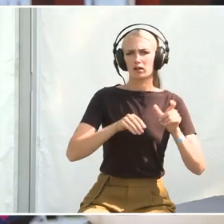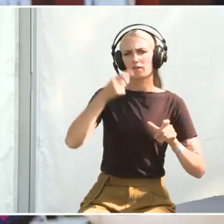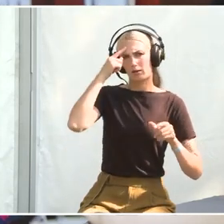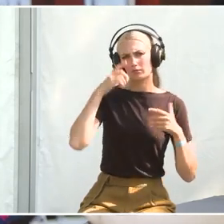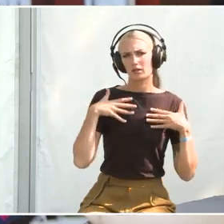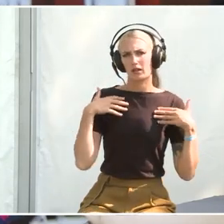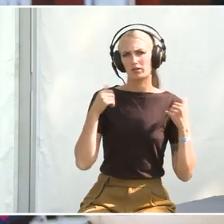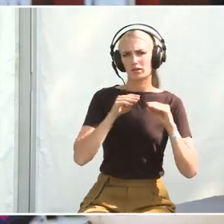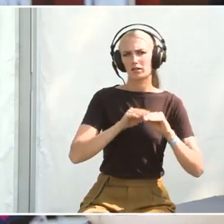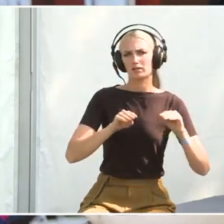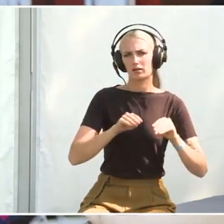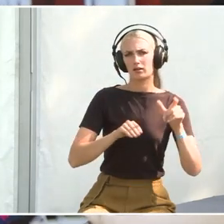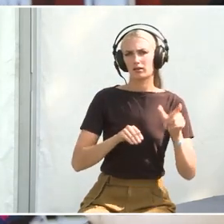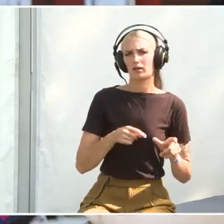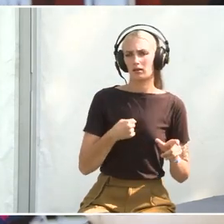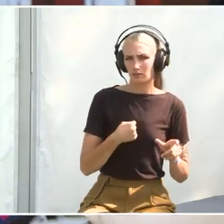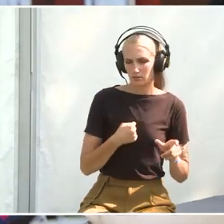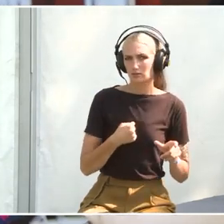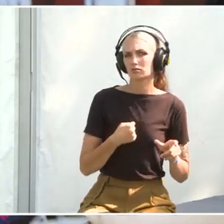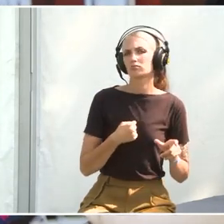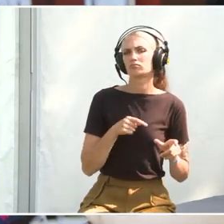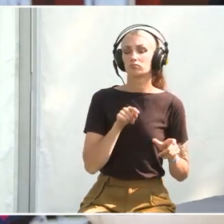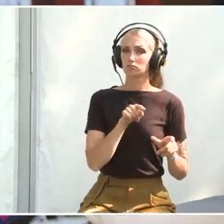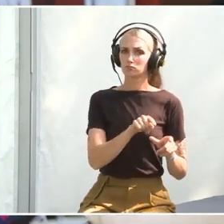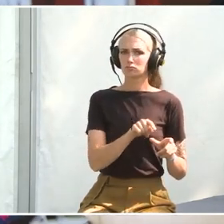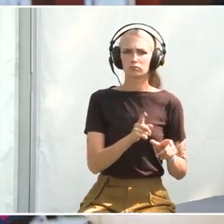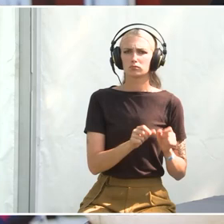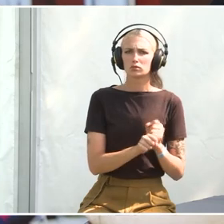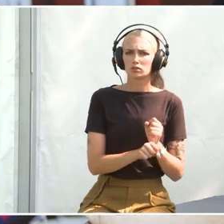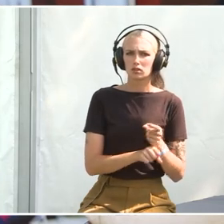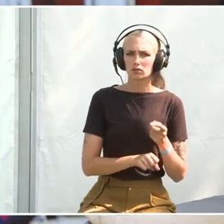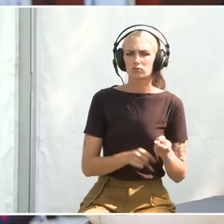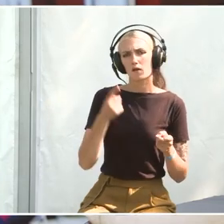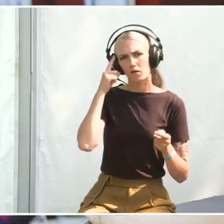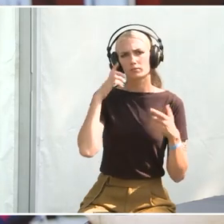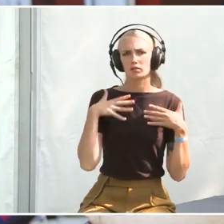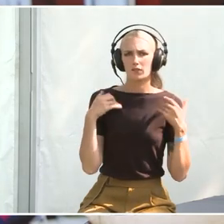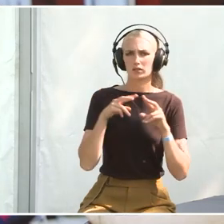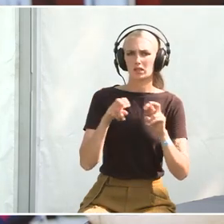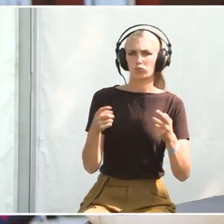field, as well raising and talking about issues of mental health.